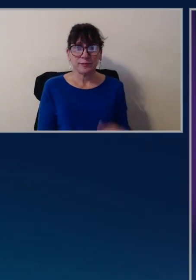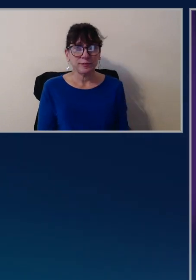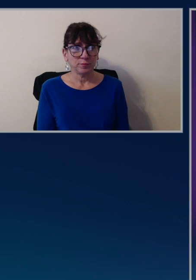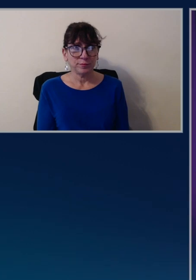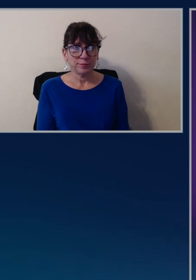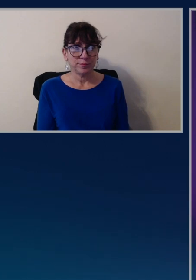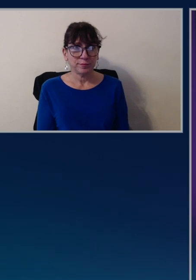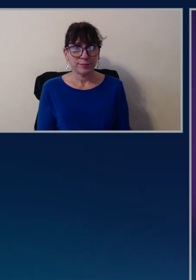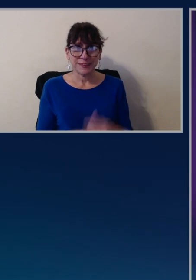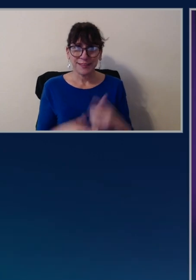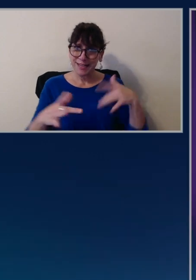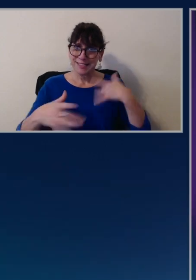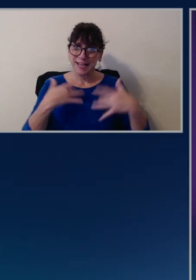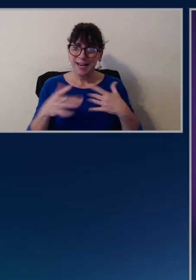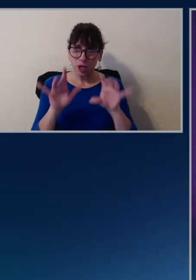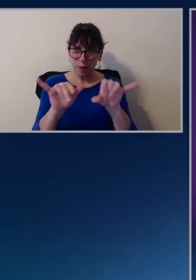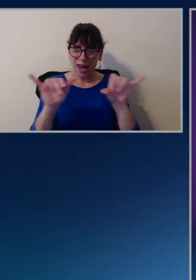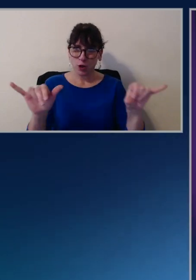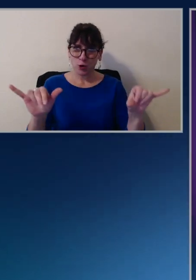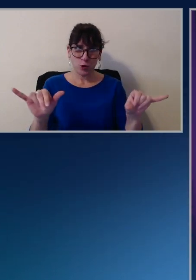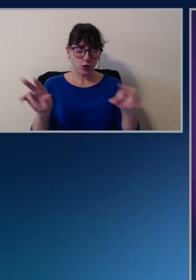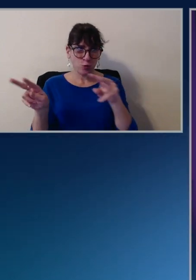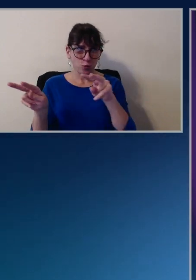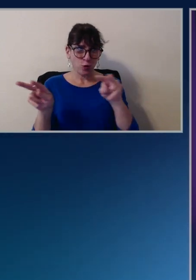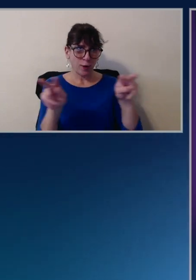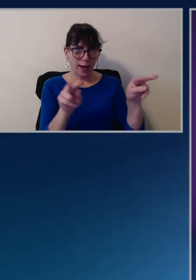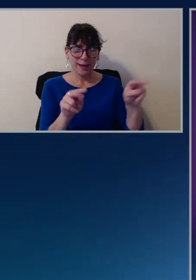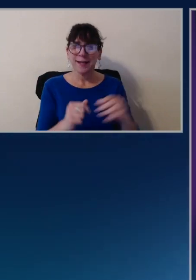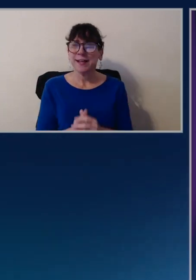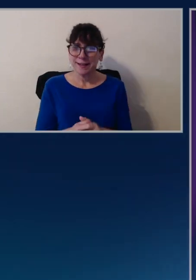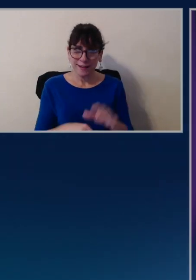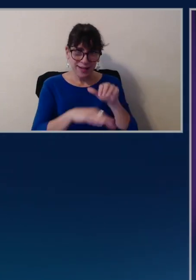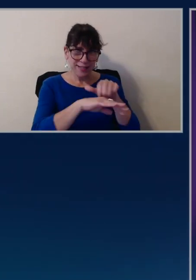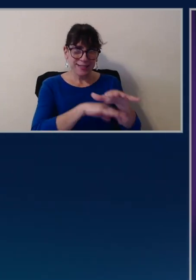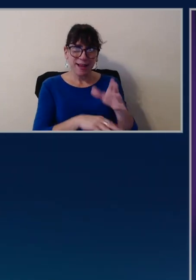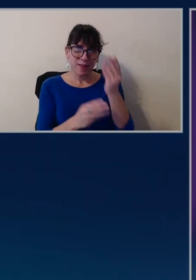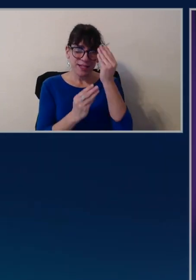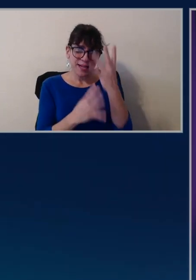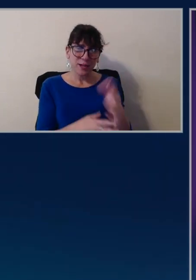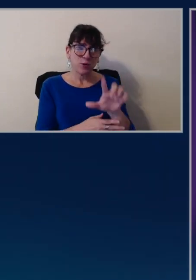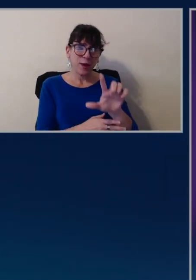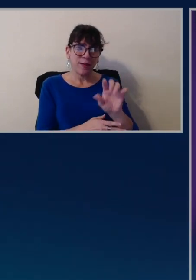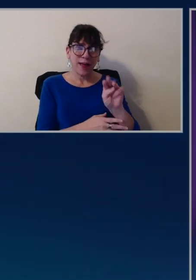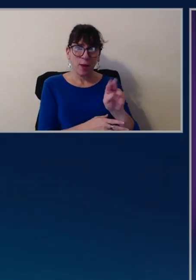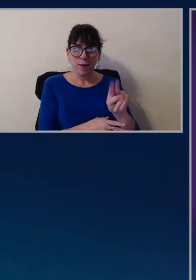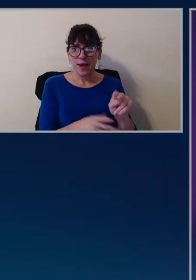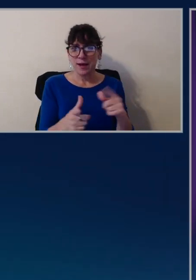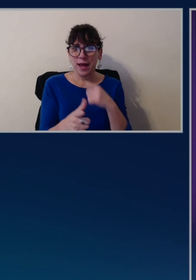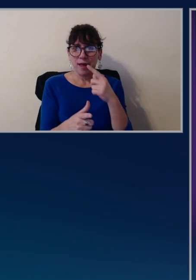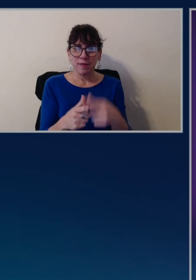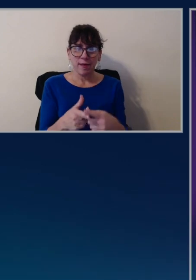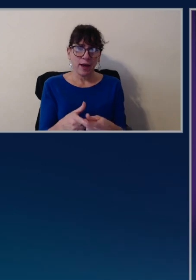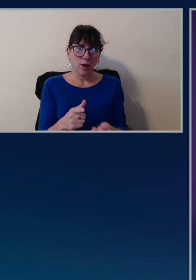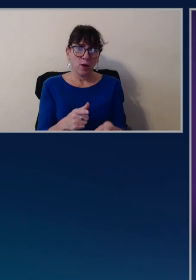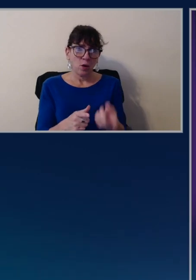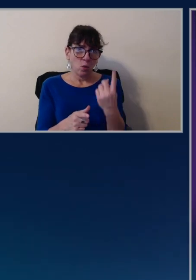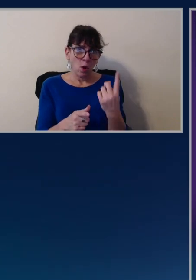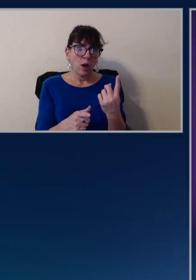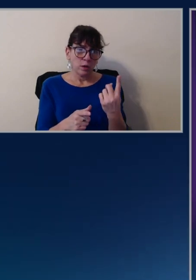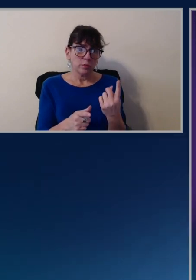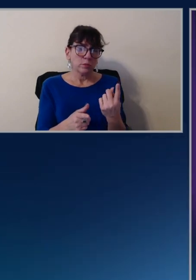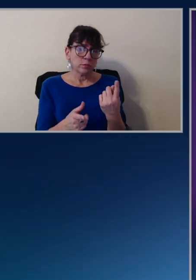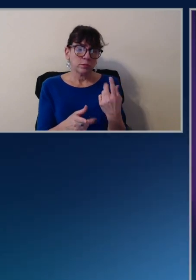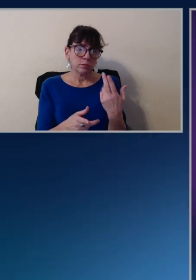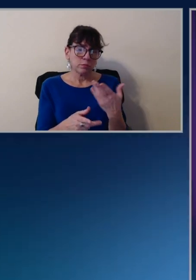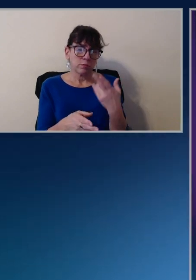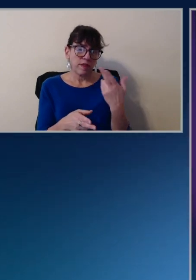exciting pattern to look at. Let's send our data to LLMs. I love it. Oh, and then one call out is if you'd like to learn